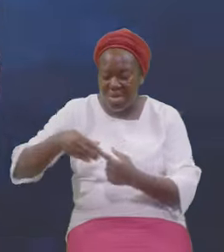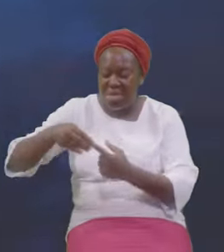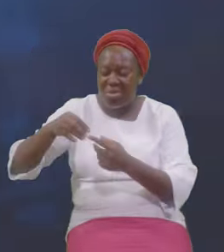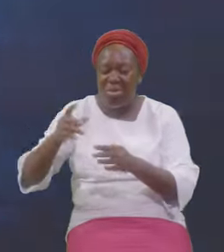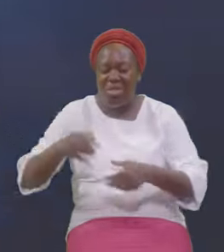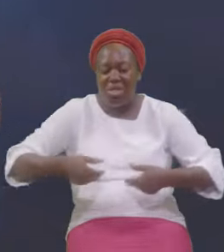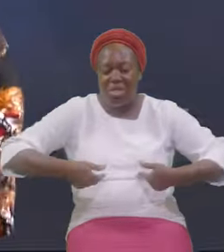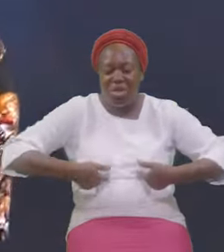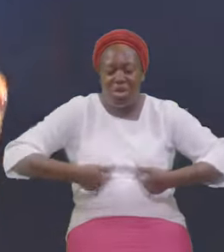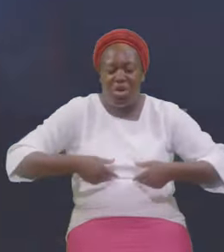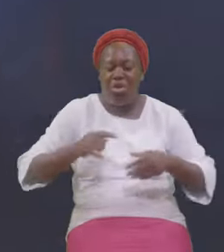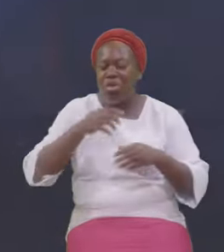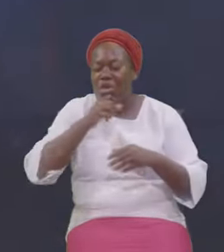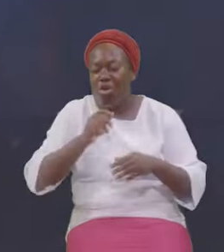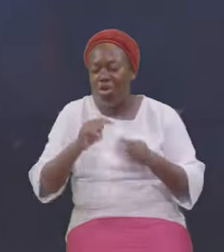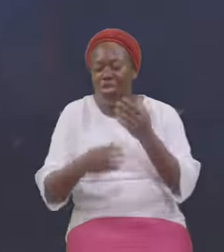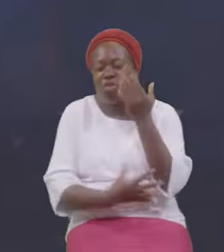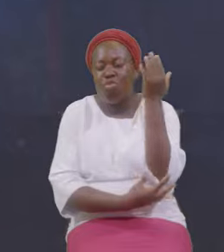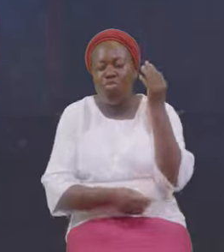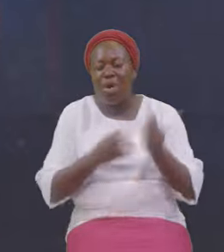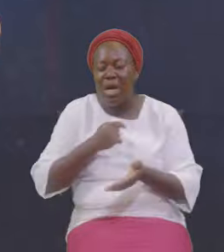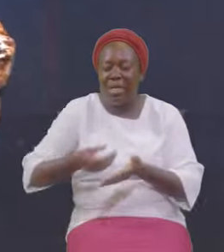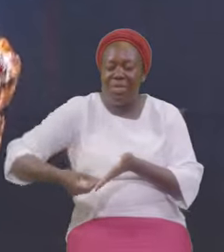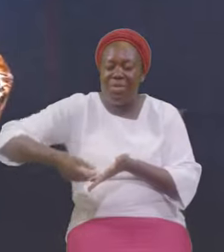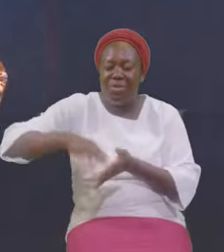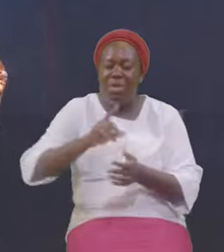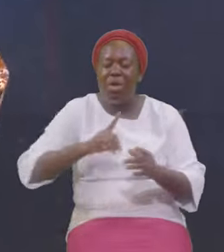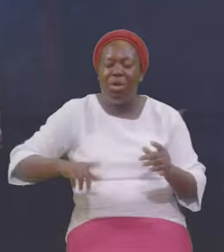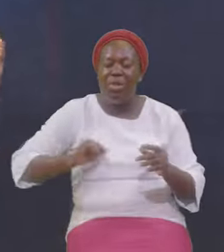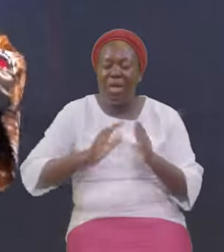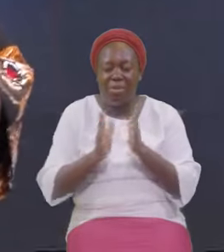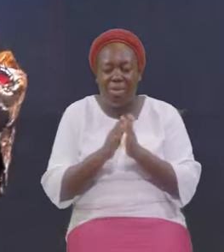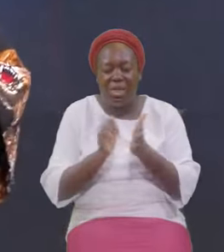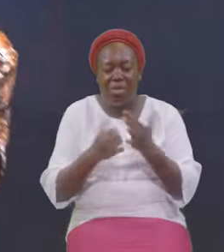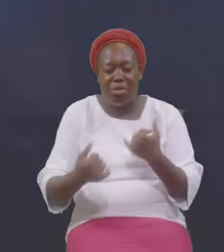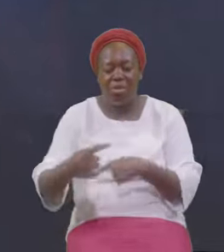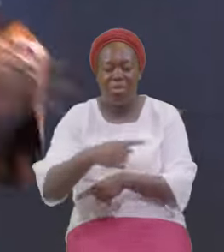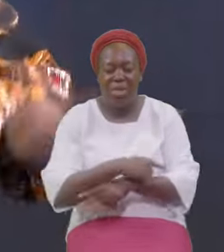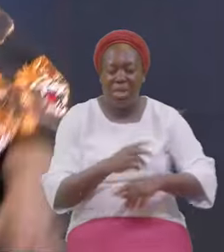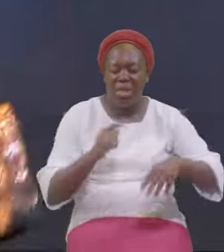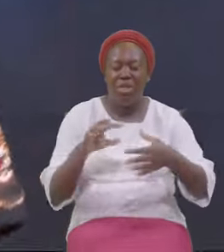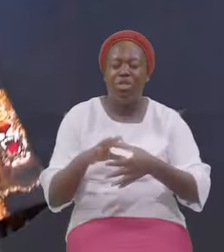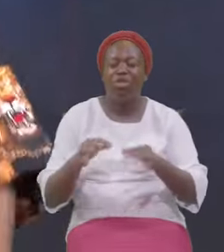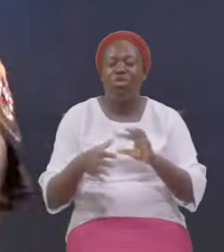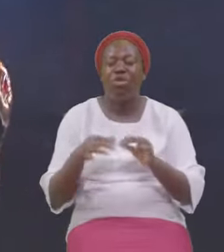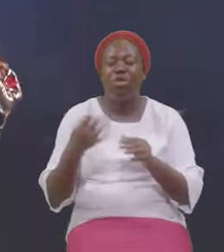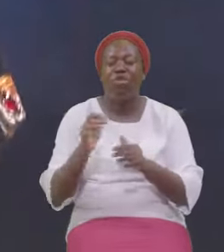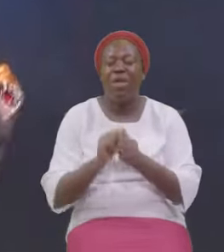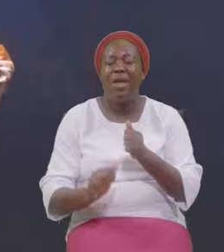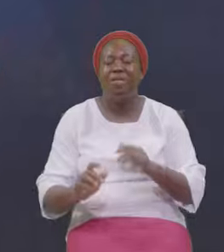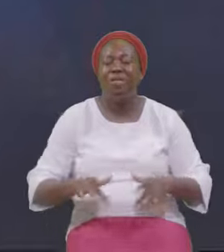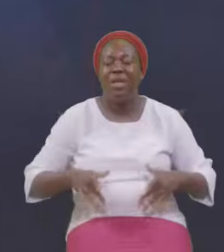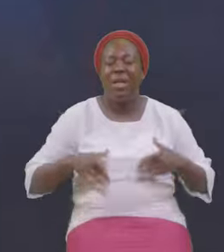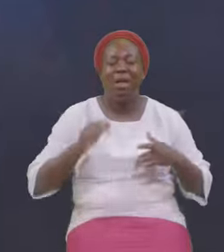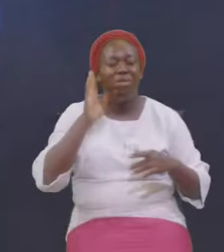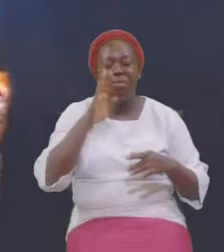poor and the rich. Lord, I pray that today the story of every life will be